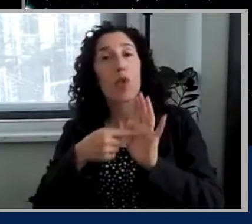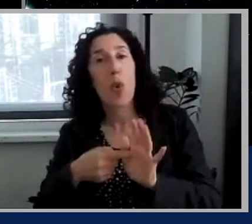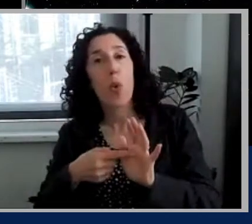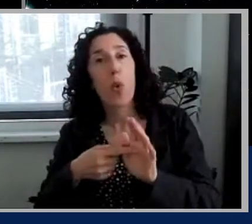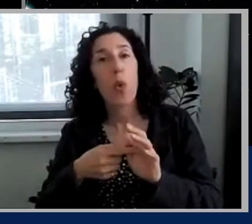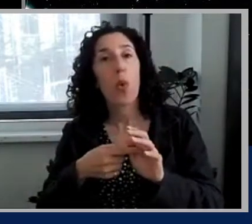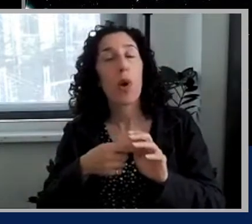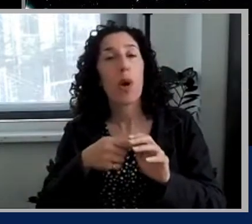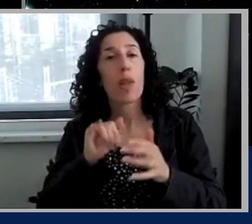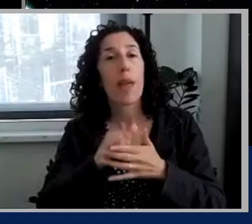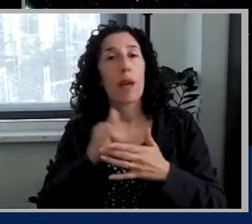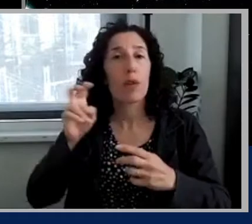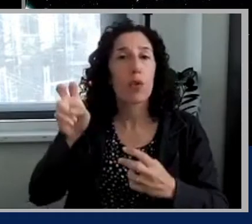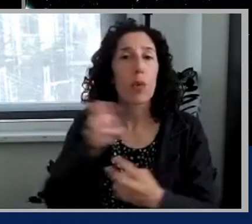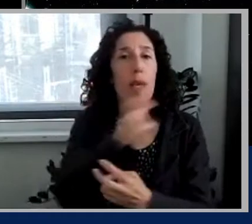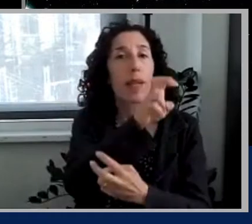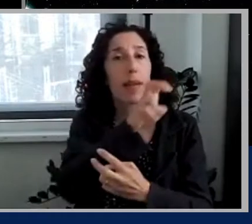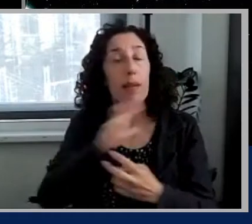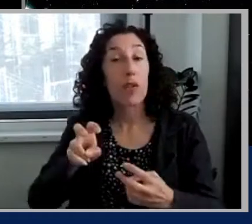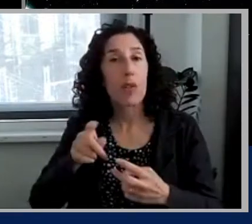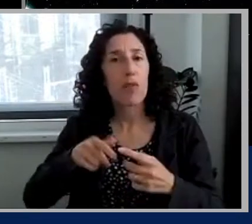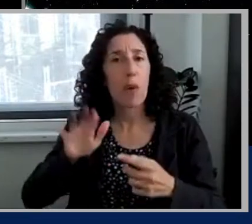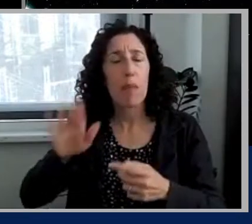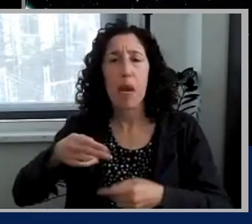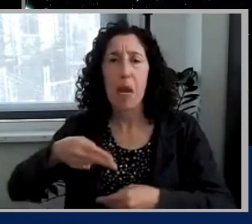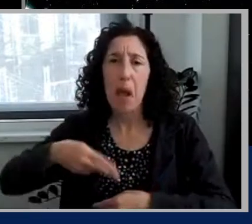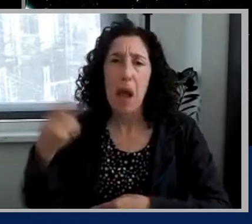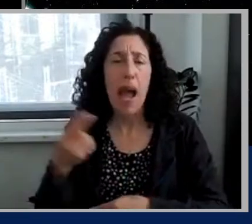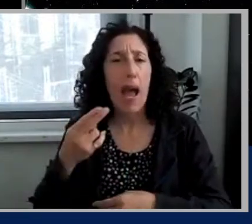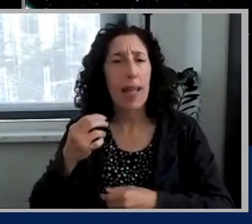So yeah, I really love the way this is expressed.